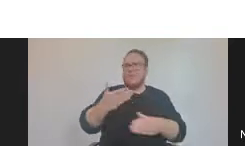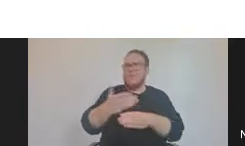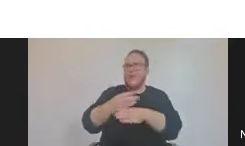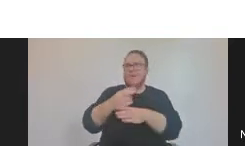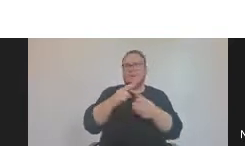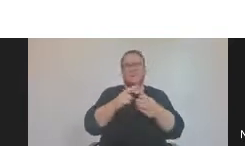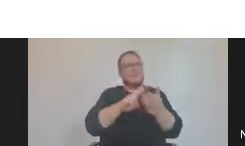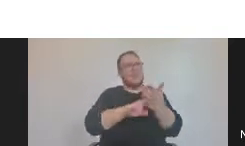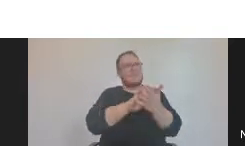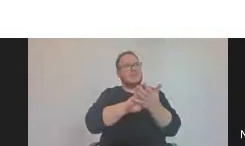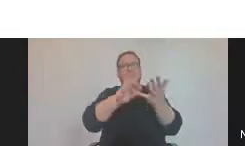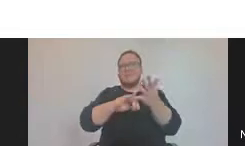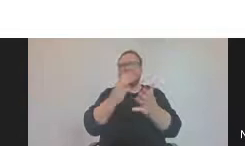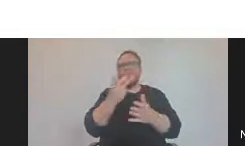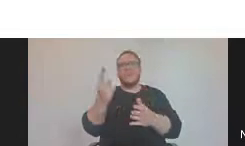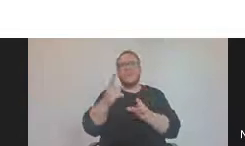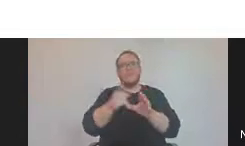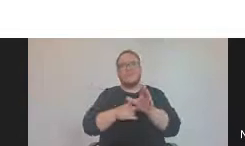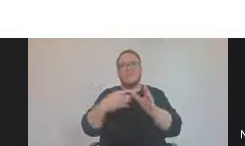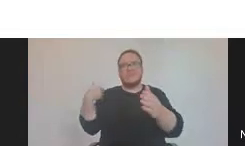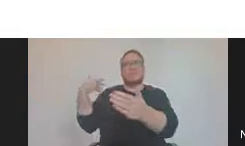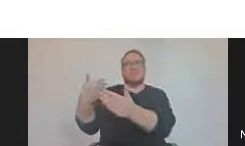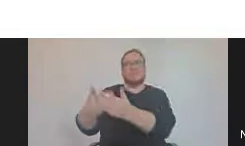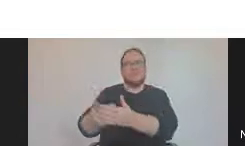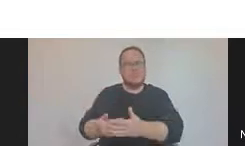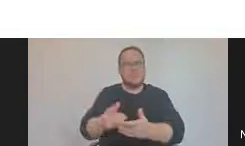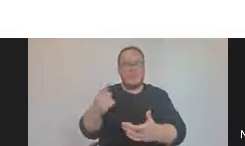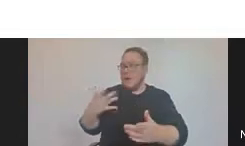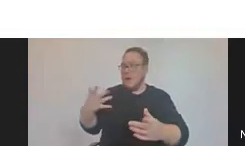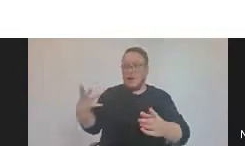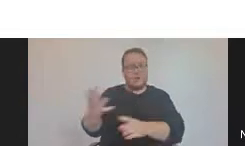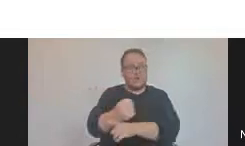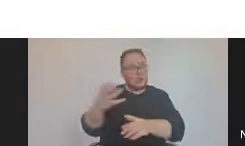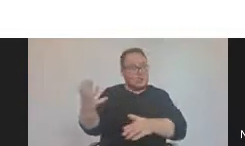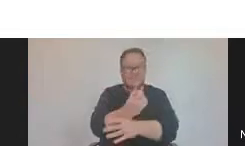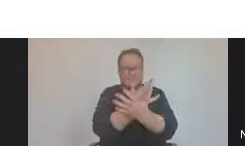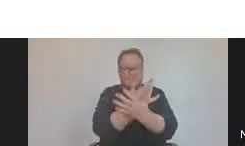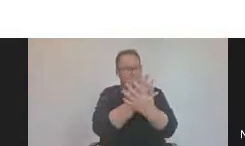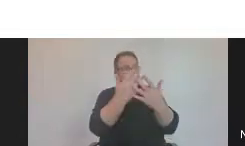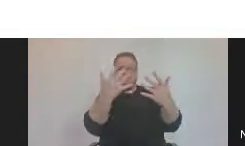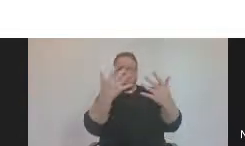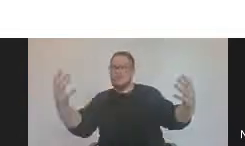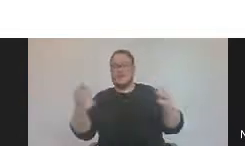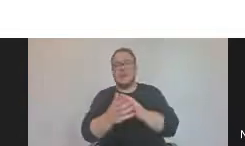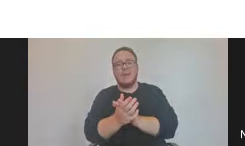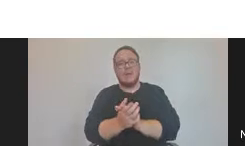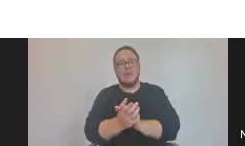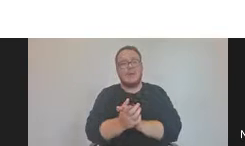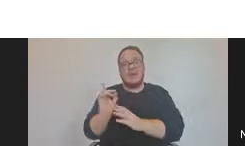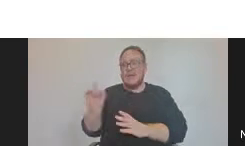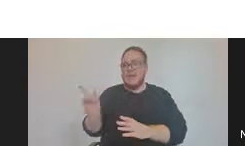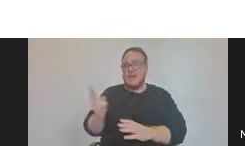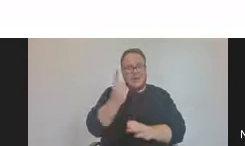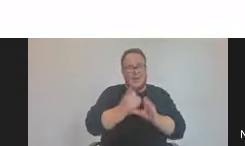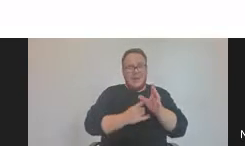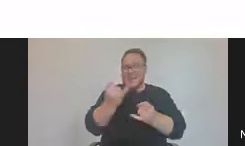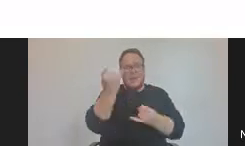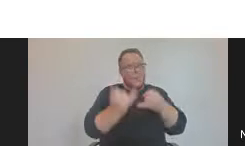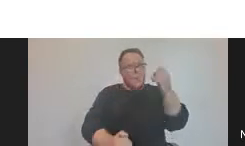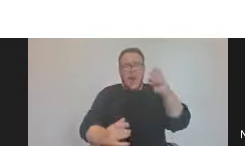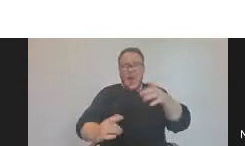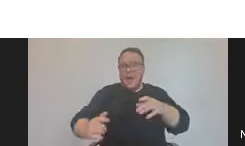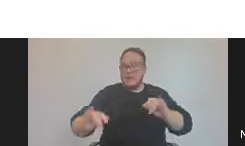years. But we have achieved a lot, and it's amazing in the face of a crisis, probably the worst crisis any of it as in the NHS have ever faced,